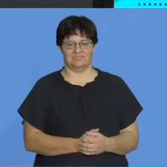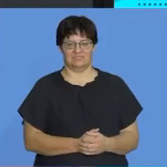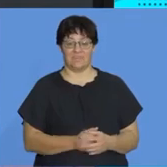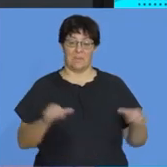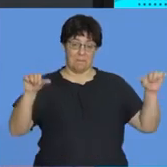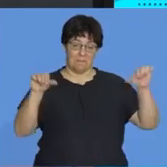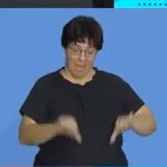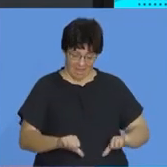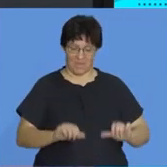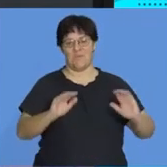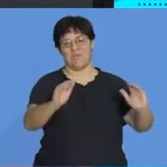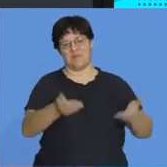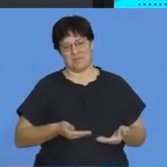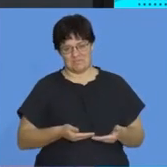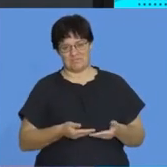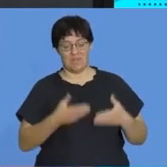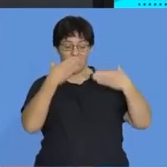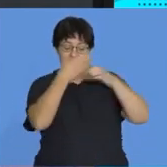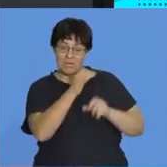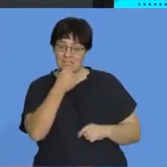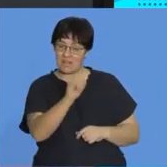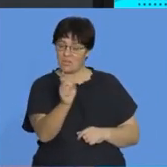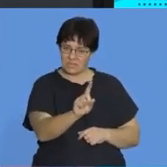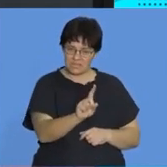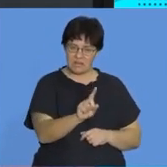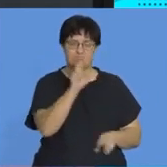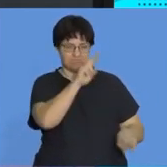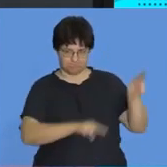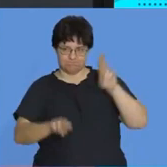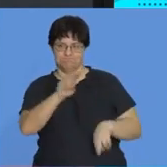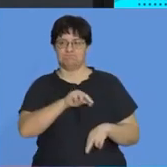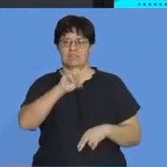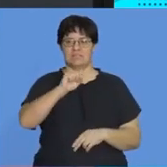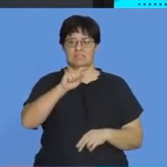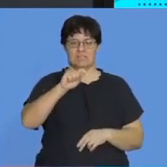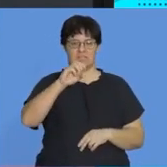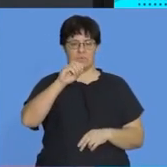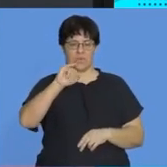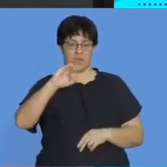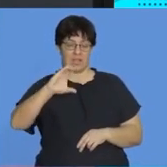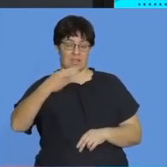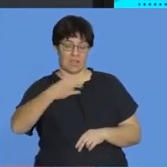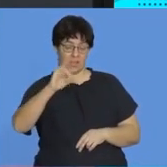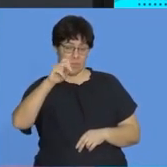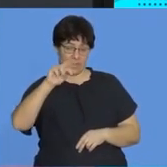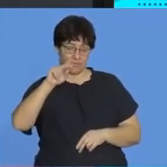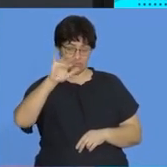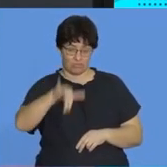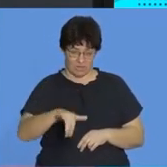Welcome back. We're still focusing our attention on, revising stoichiometric problems. So we've managed to look